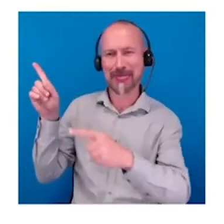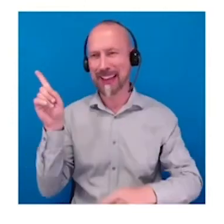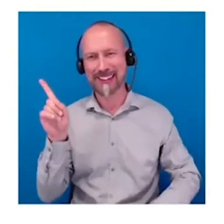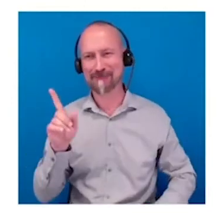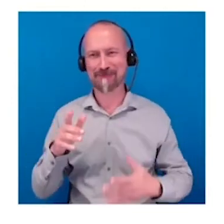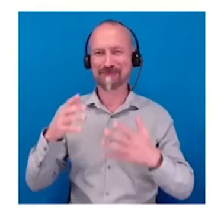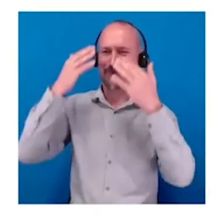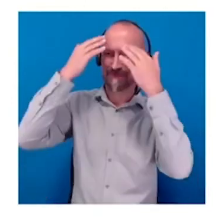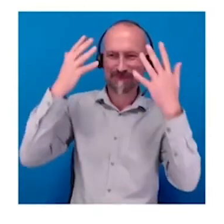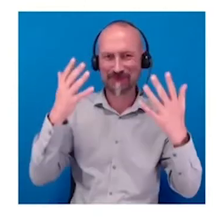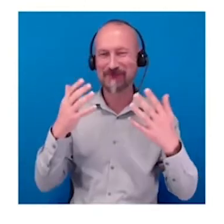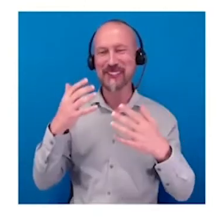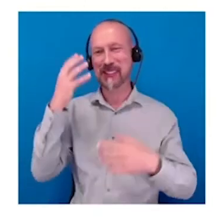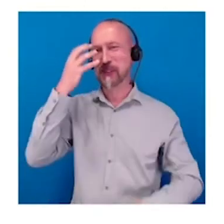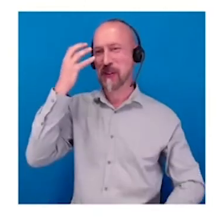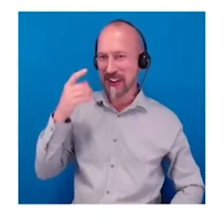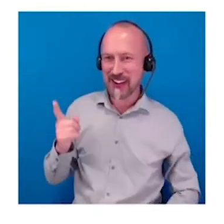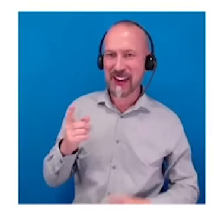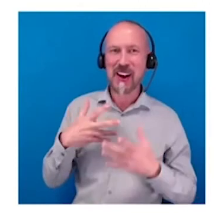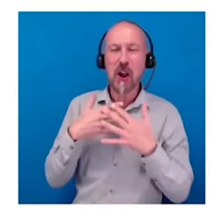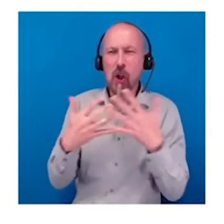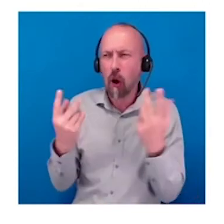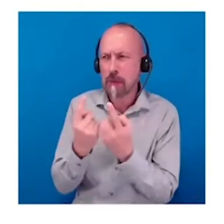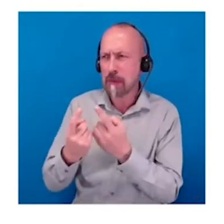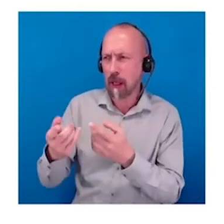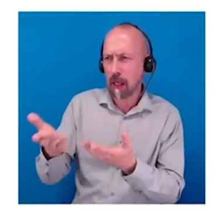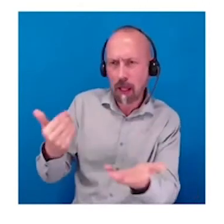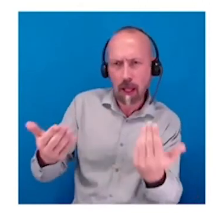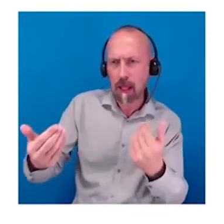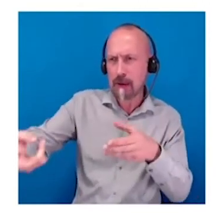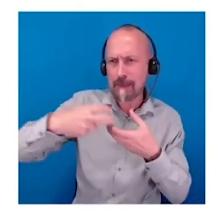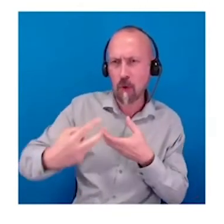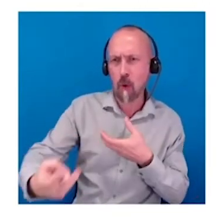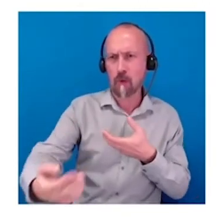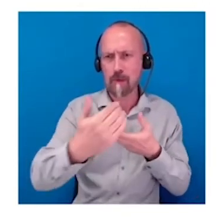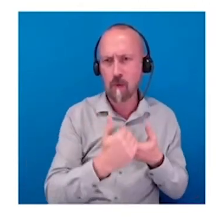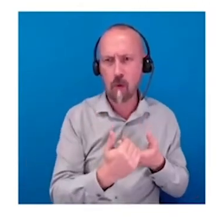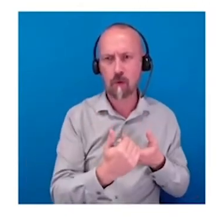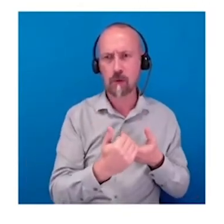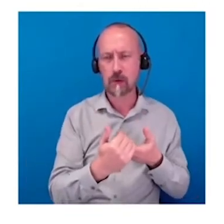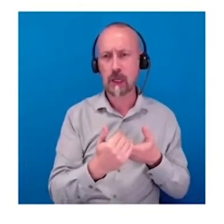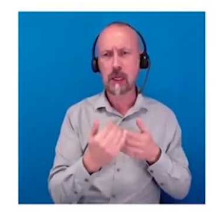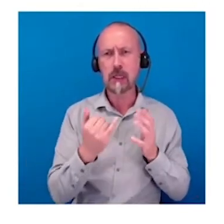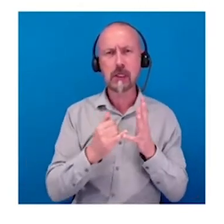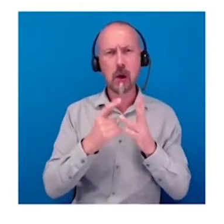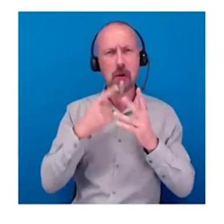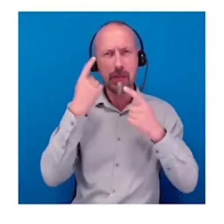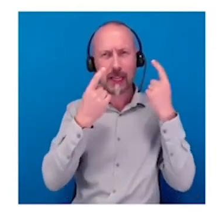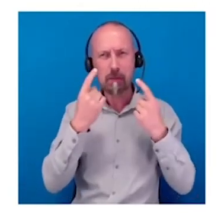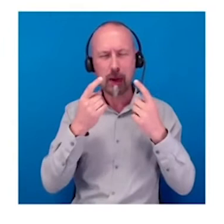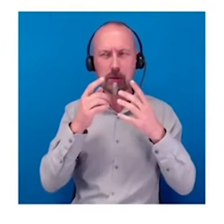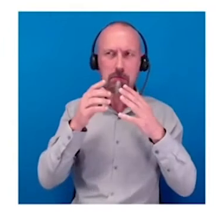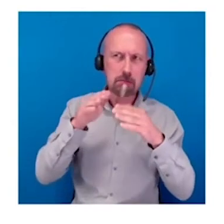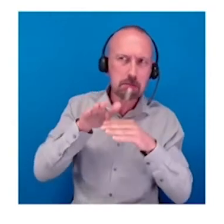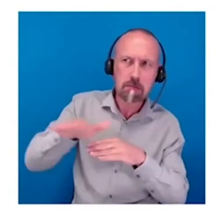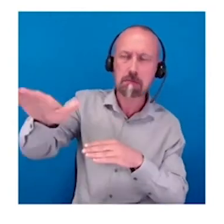people getting engaged. From the point of sort of sitting in the middle of the web of that, and looking ahead, what are